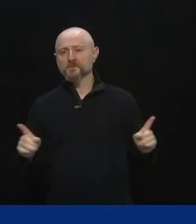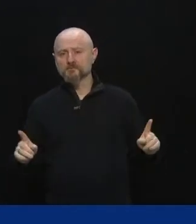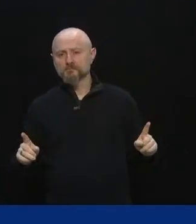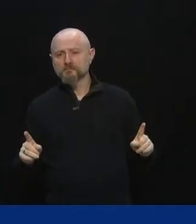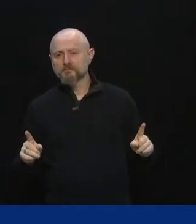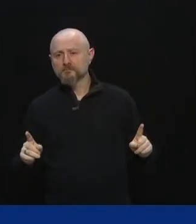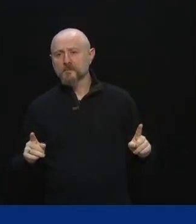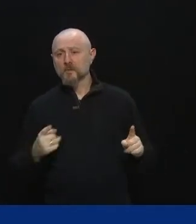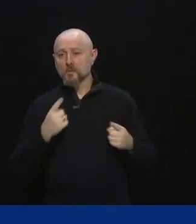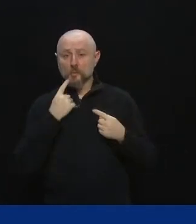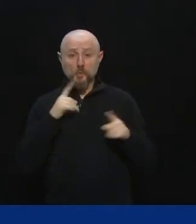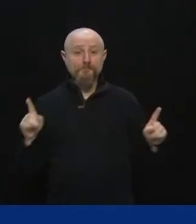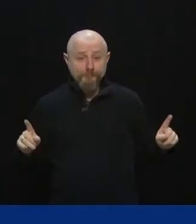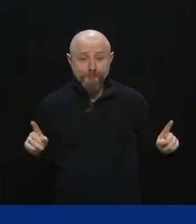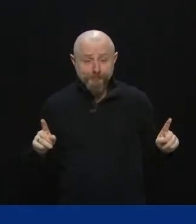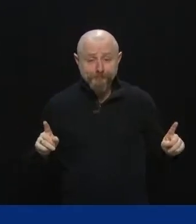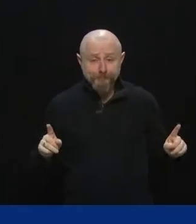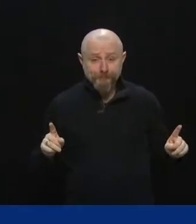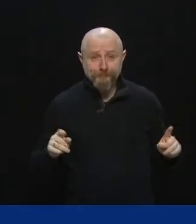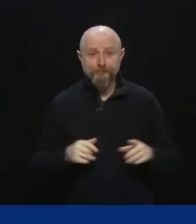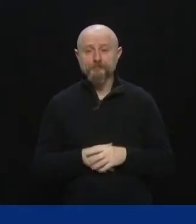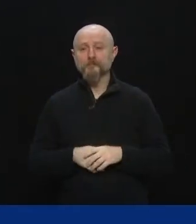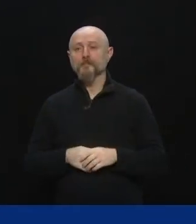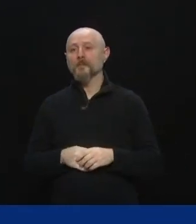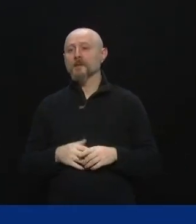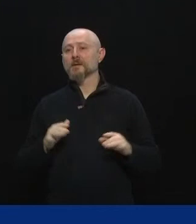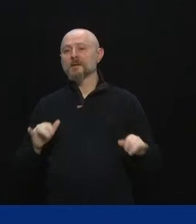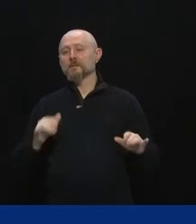it, and we'll leave it at that.